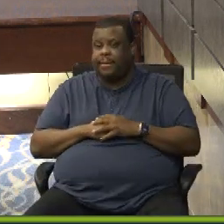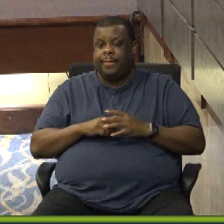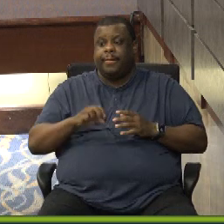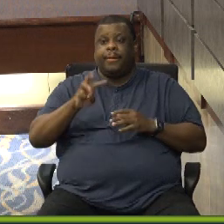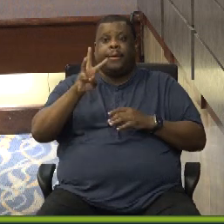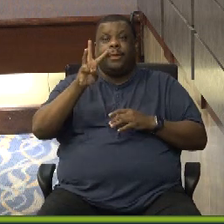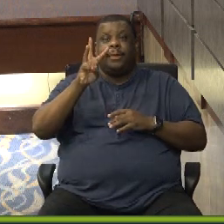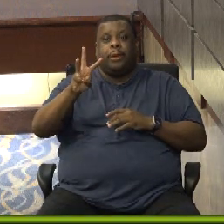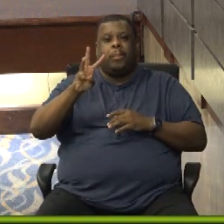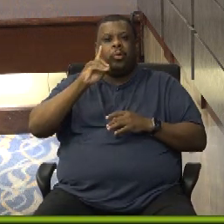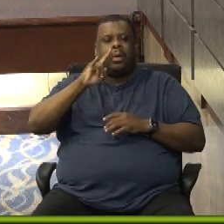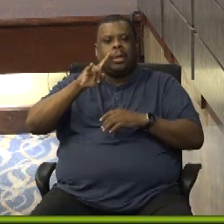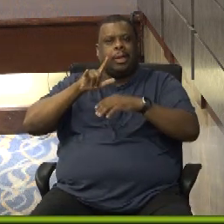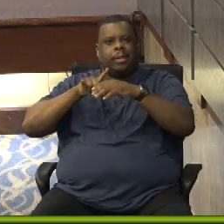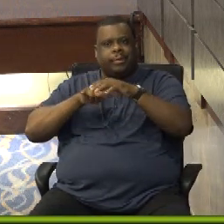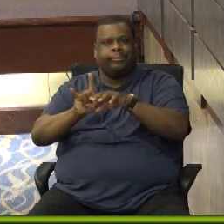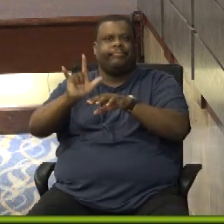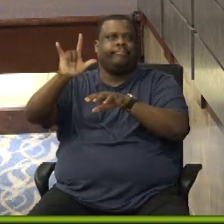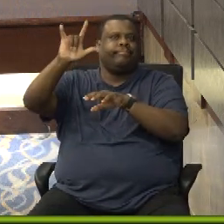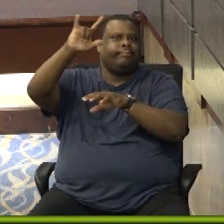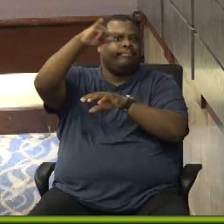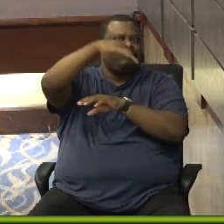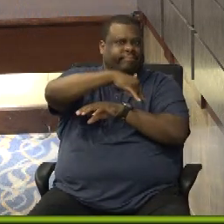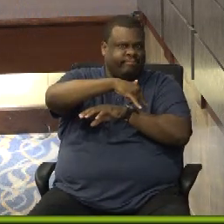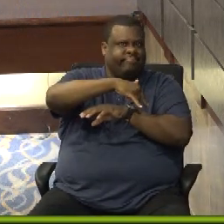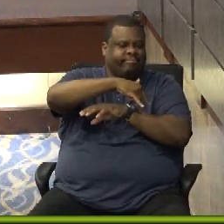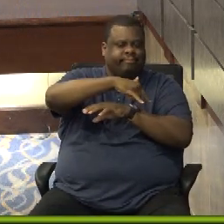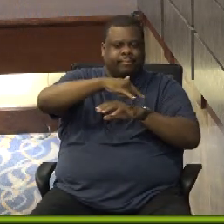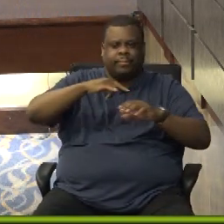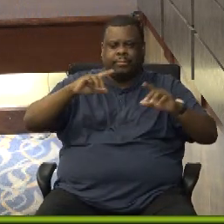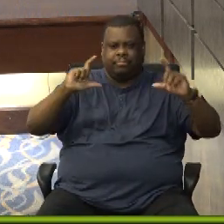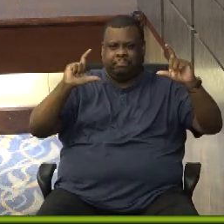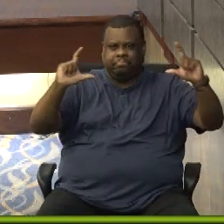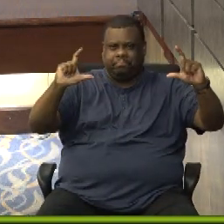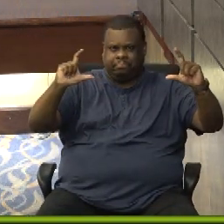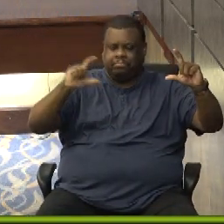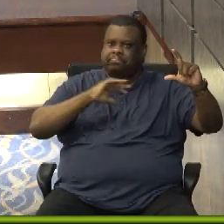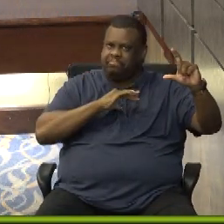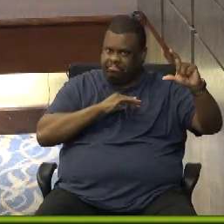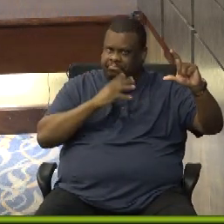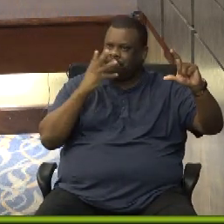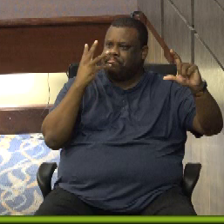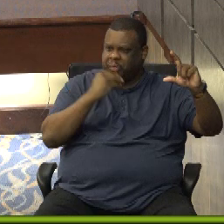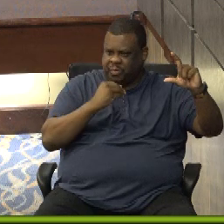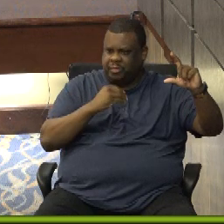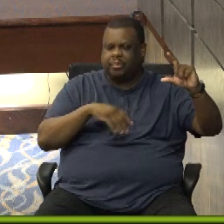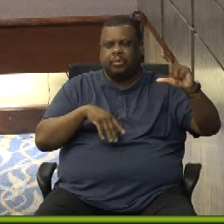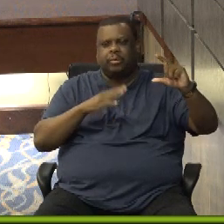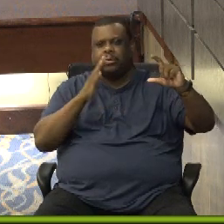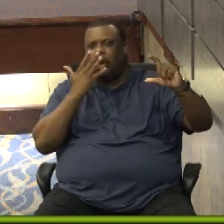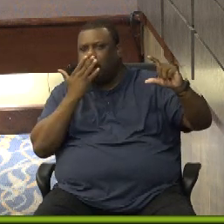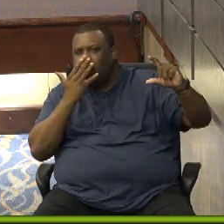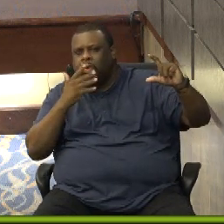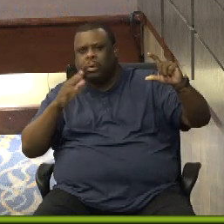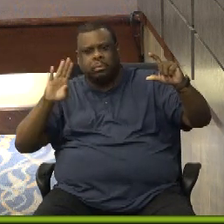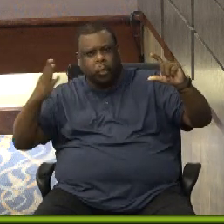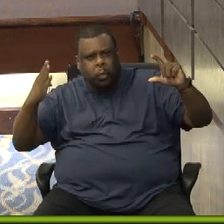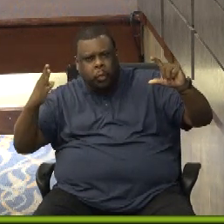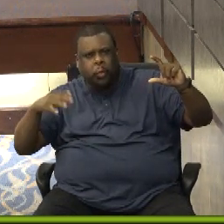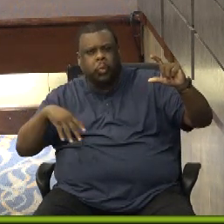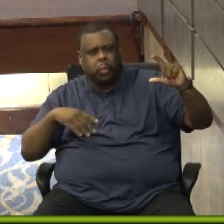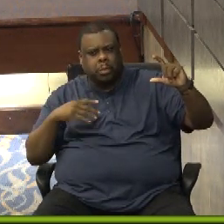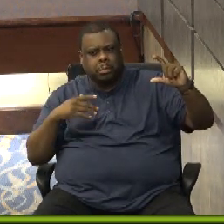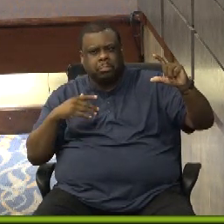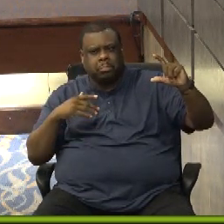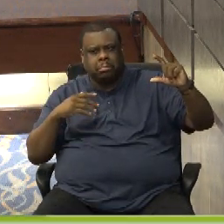backgrounds and using just sort of pieces of it. We love how it can be really graphically beautiful in different contexts and using color. And that's something that might